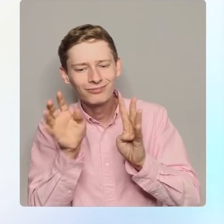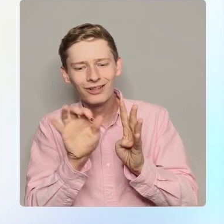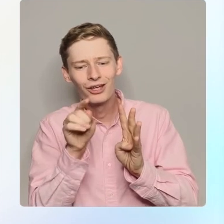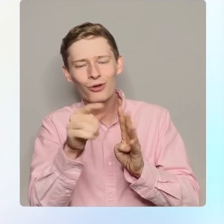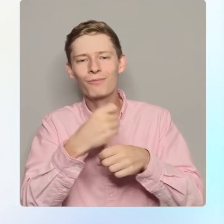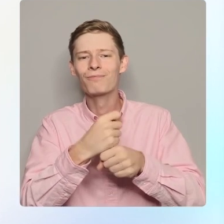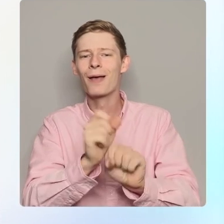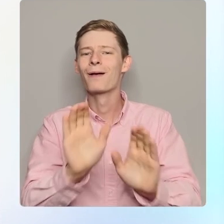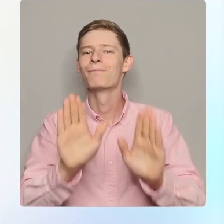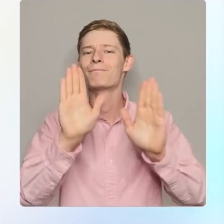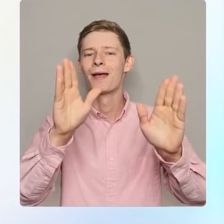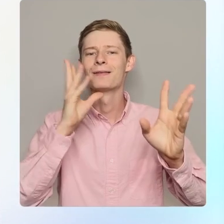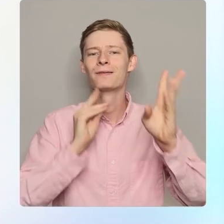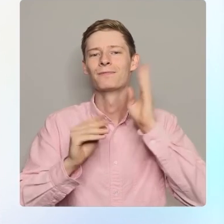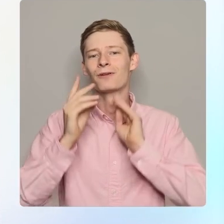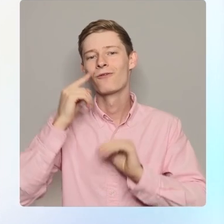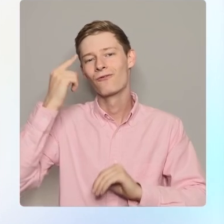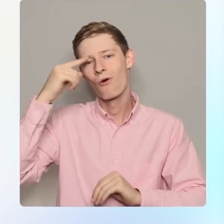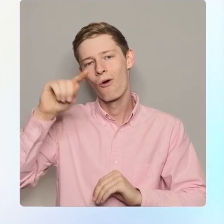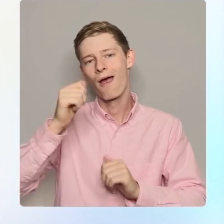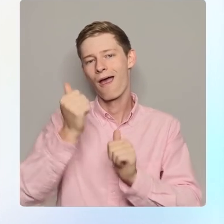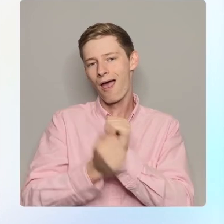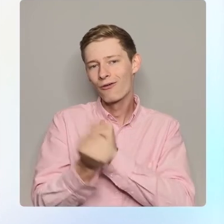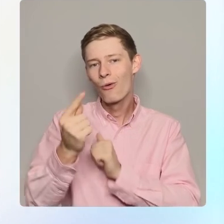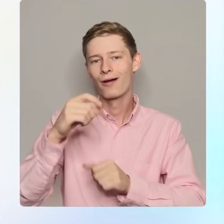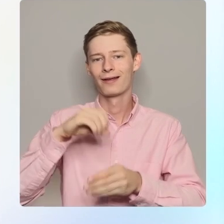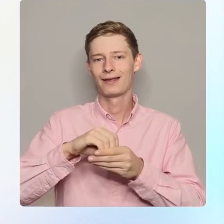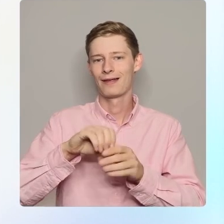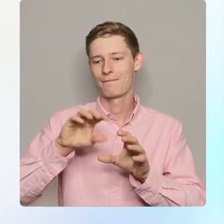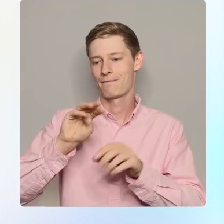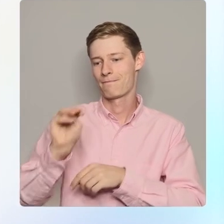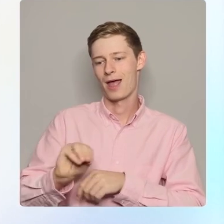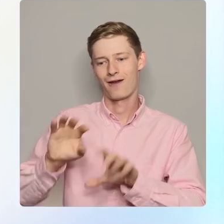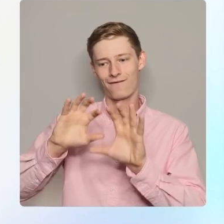out the documentation and get started automating your tests today.